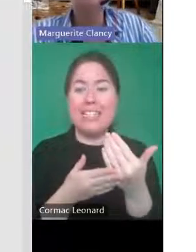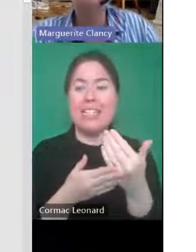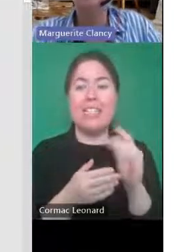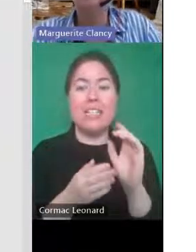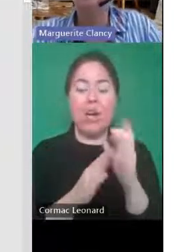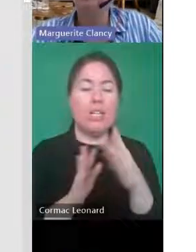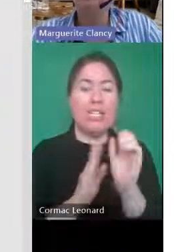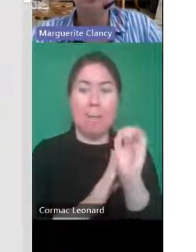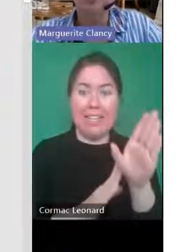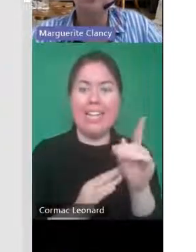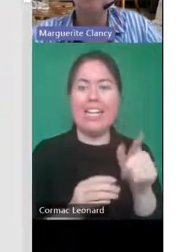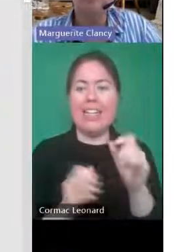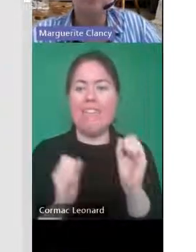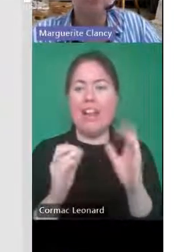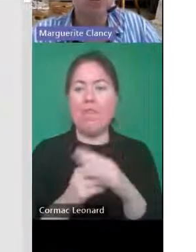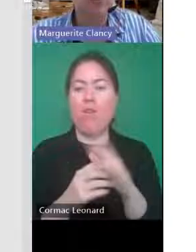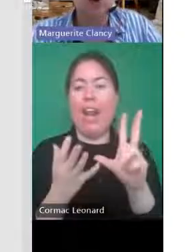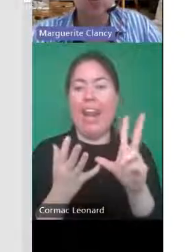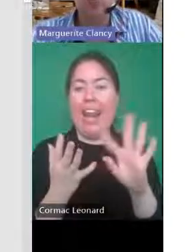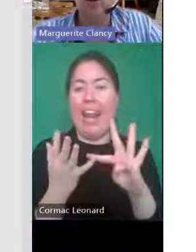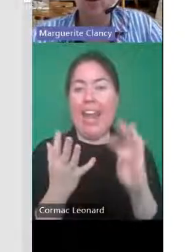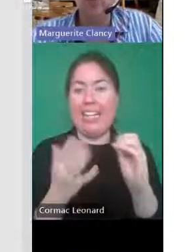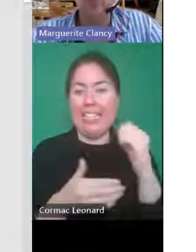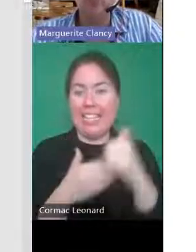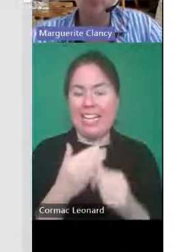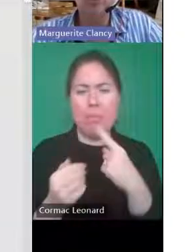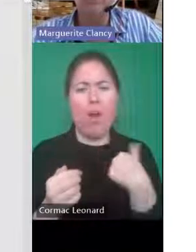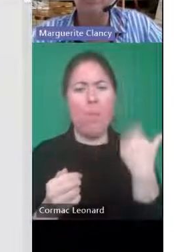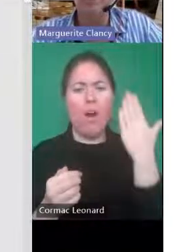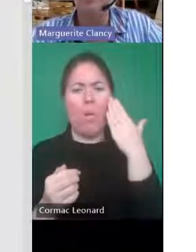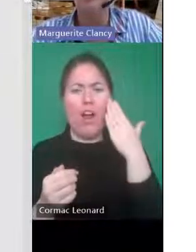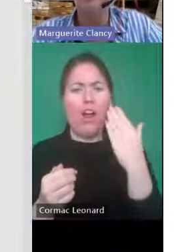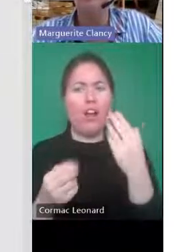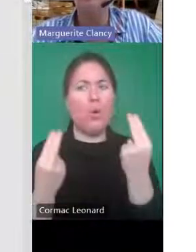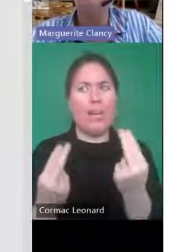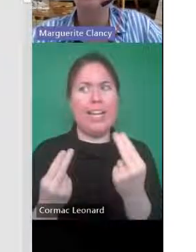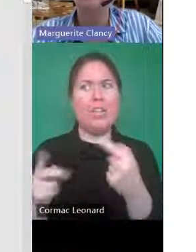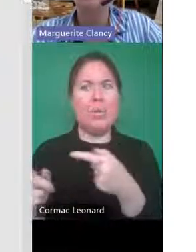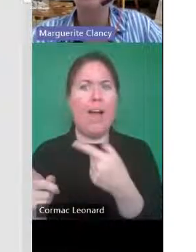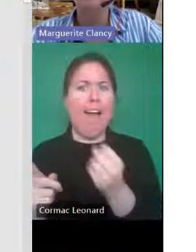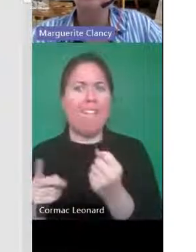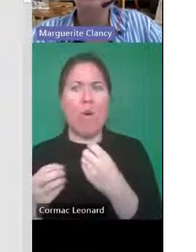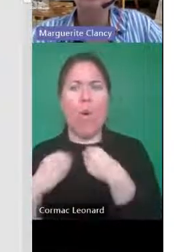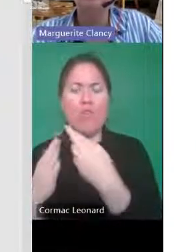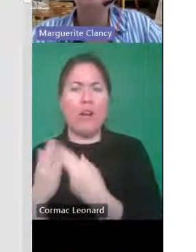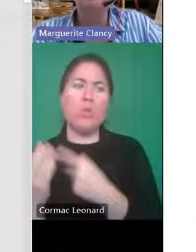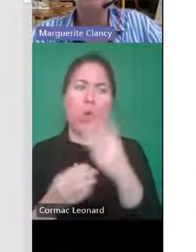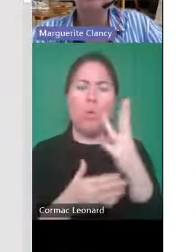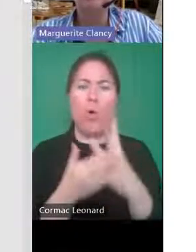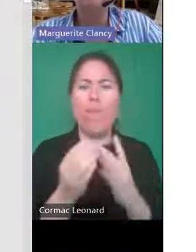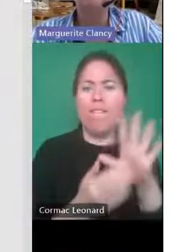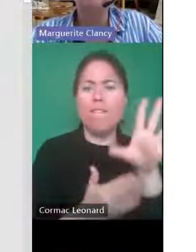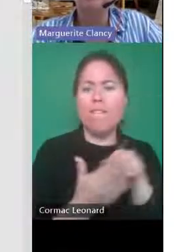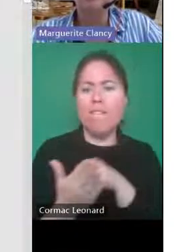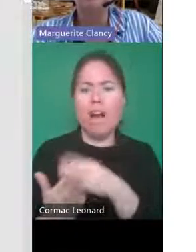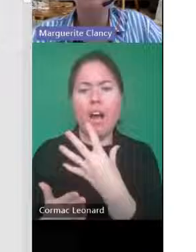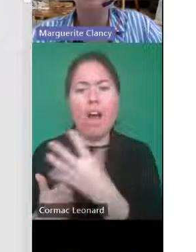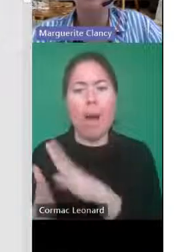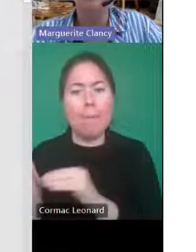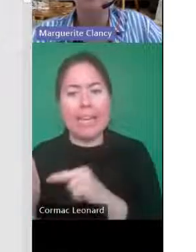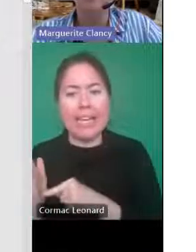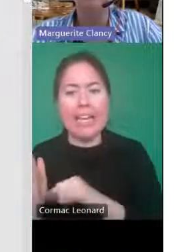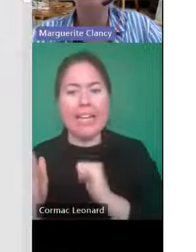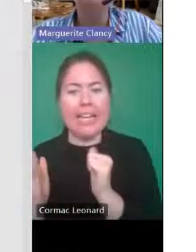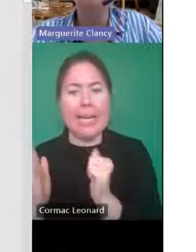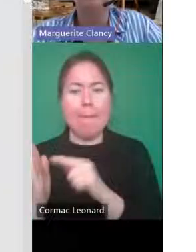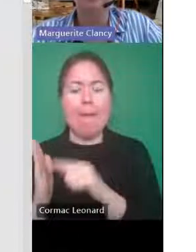we're conscious that you need to have records within your own service, because individuals, the security of this system is based